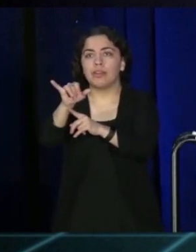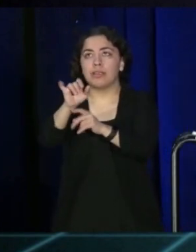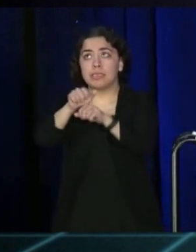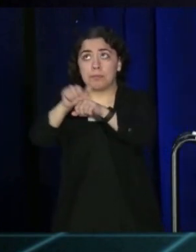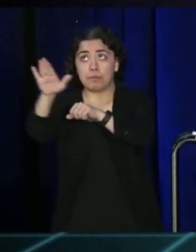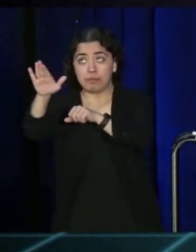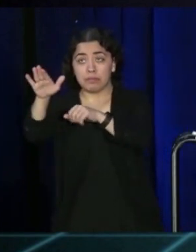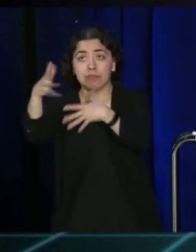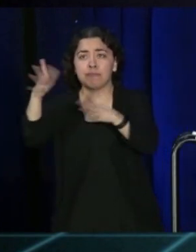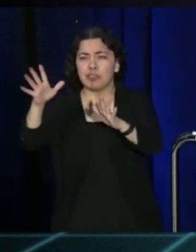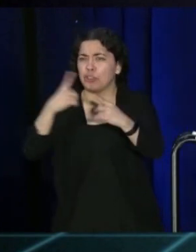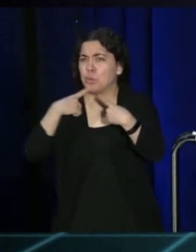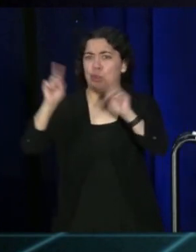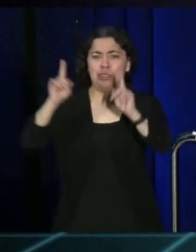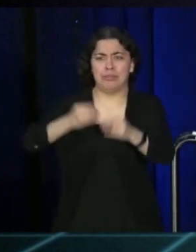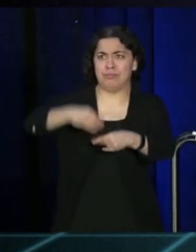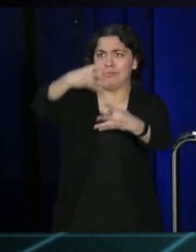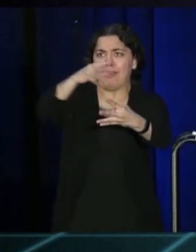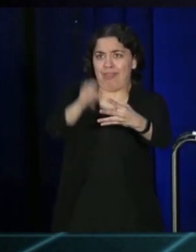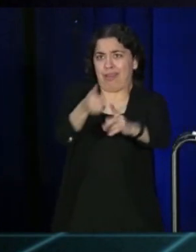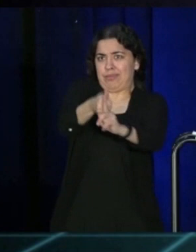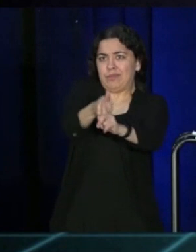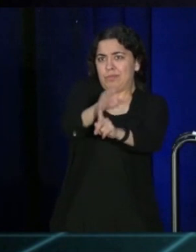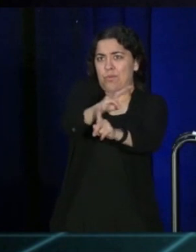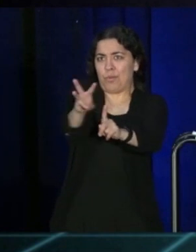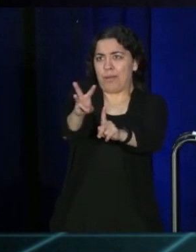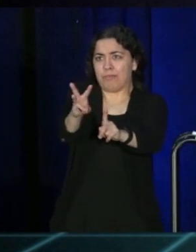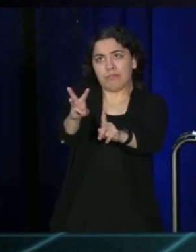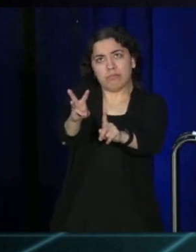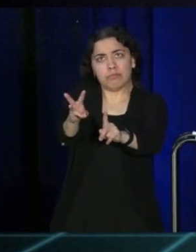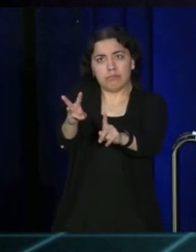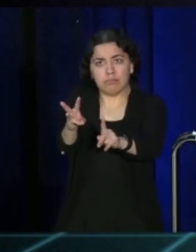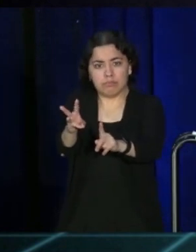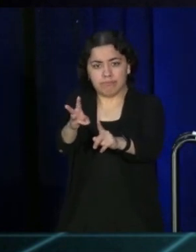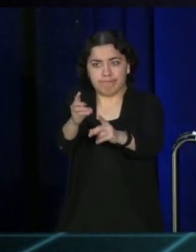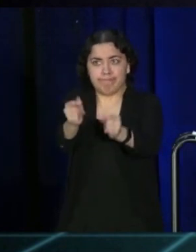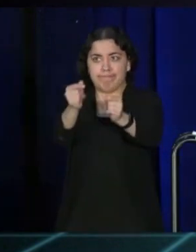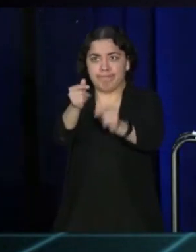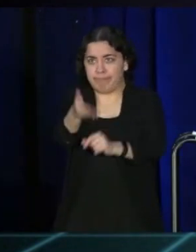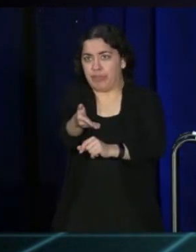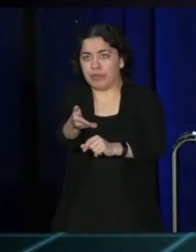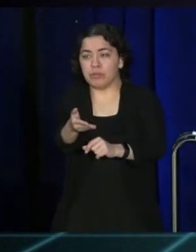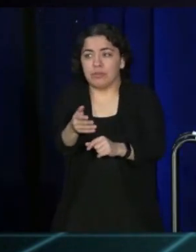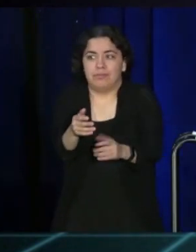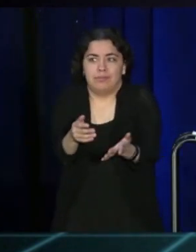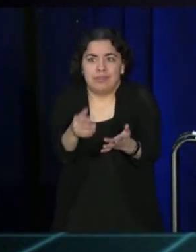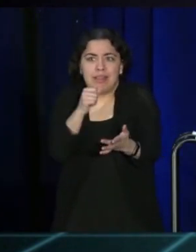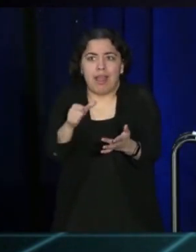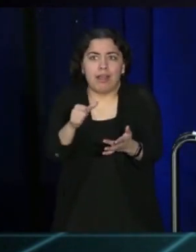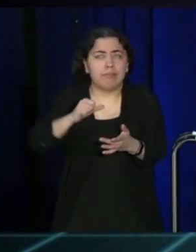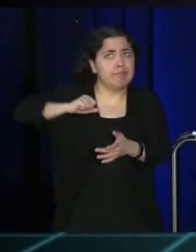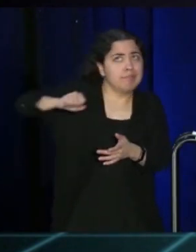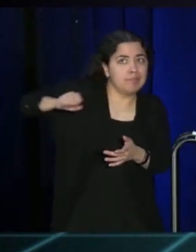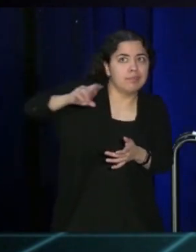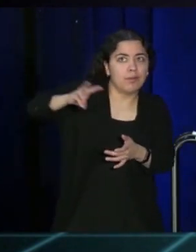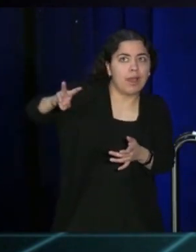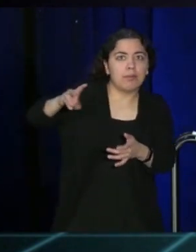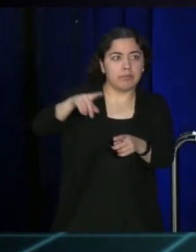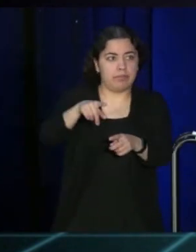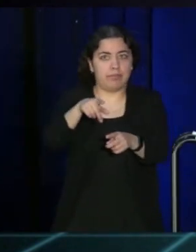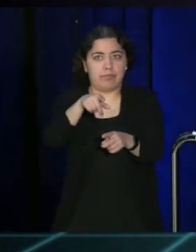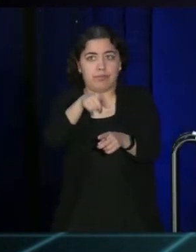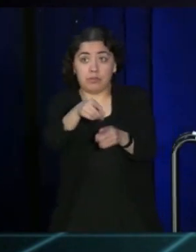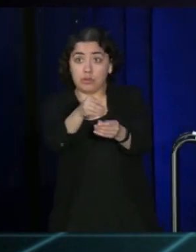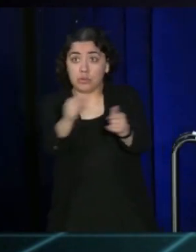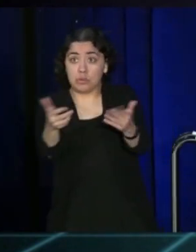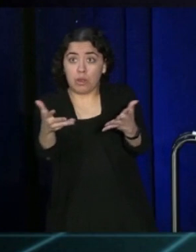just how the web works. And so, don't not use the web, I guess, is the solution to this